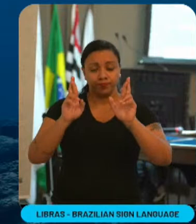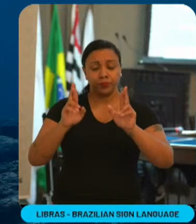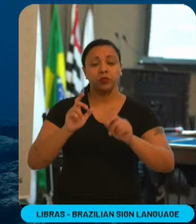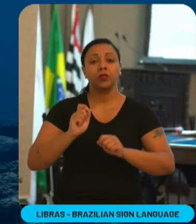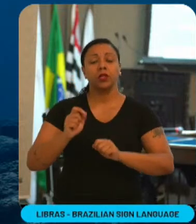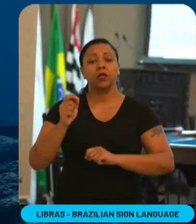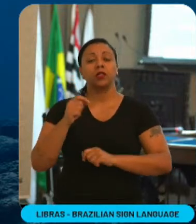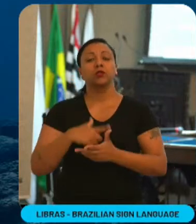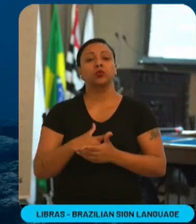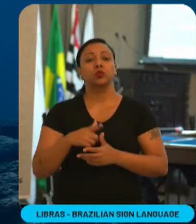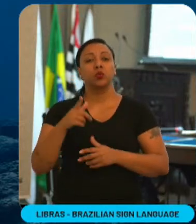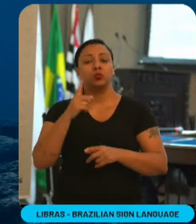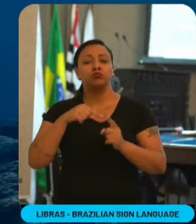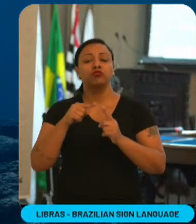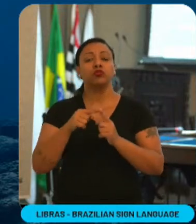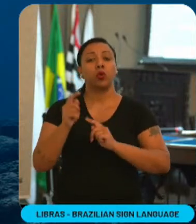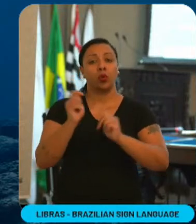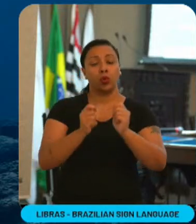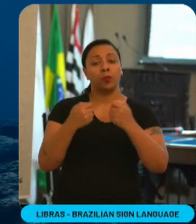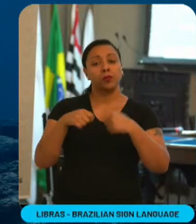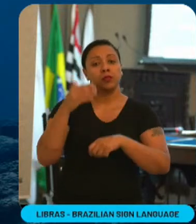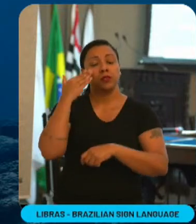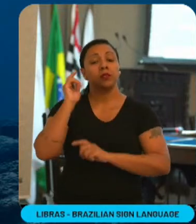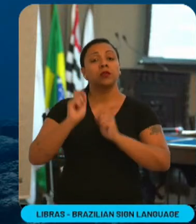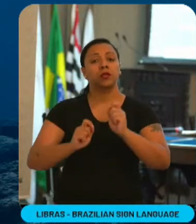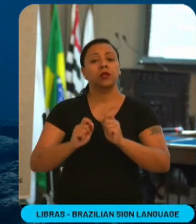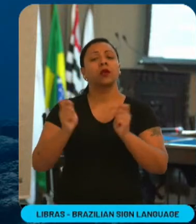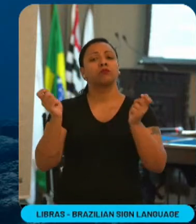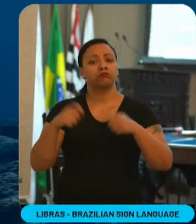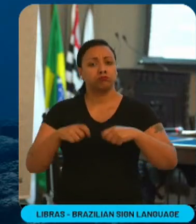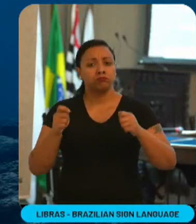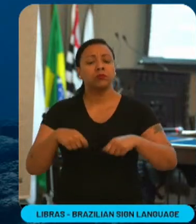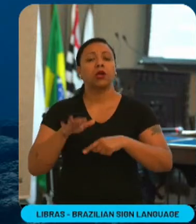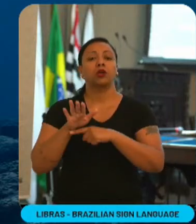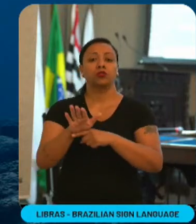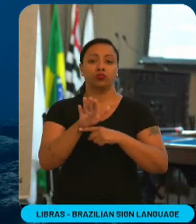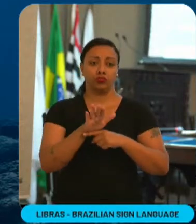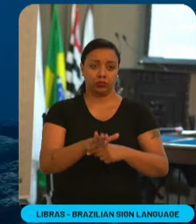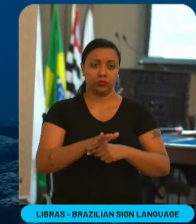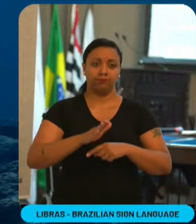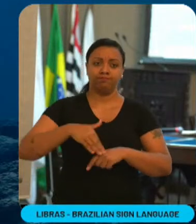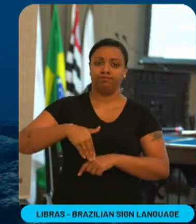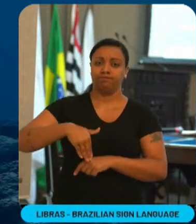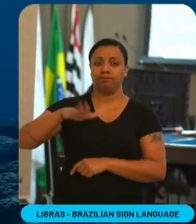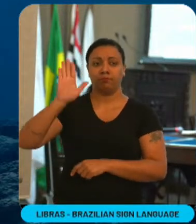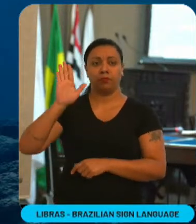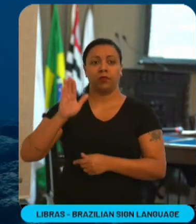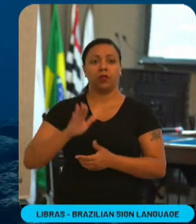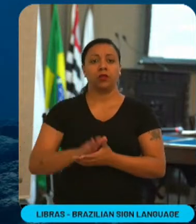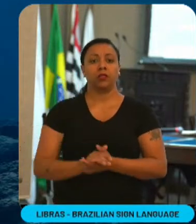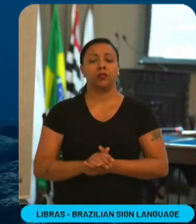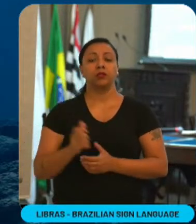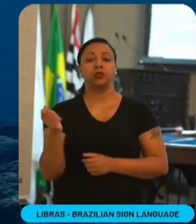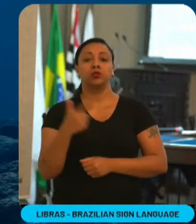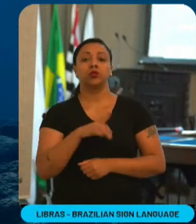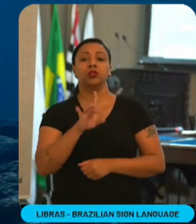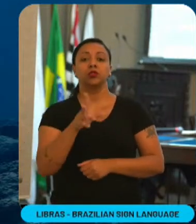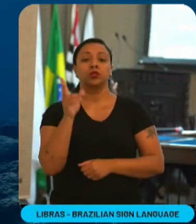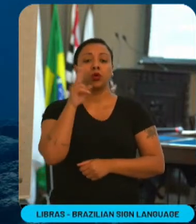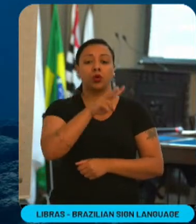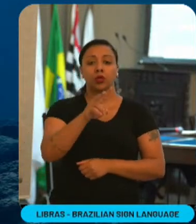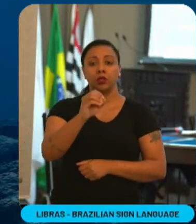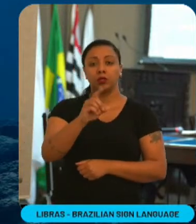we look for. The economic perspective needs to understand that it's possible to collaborate much more